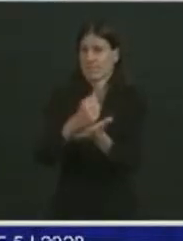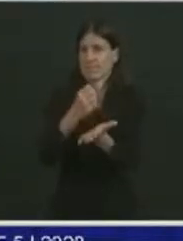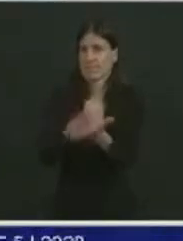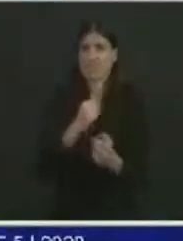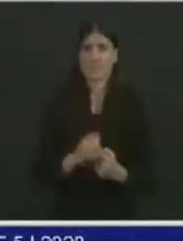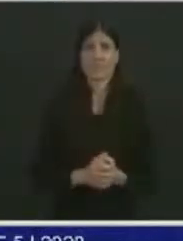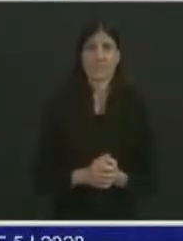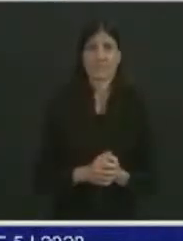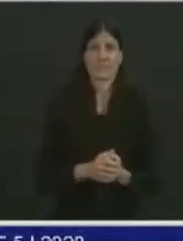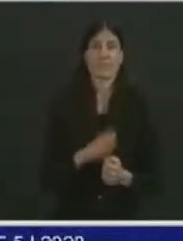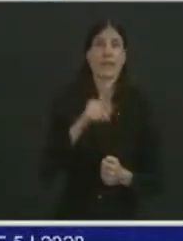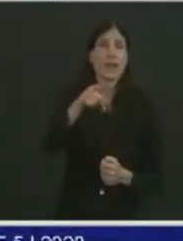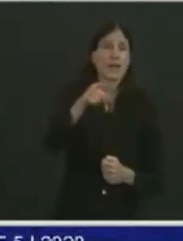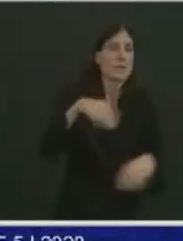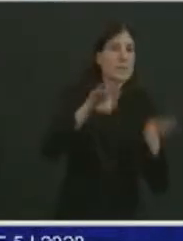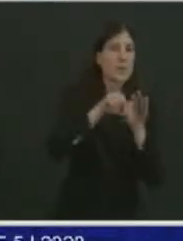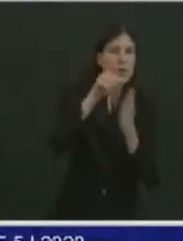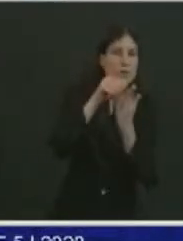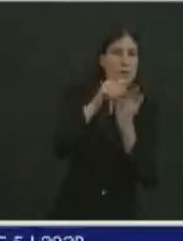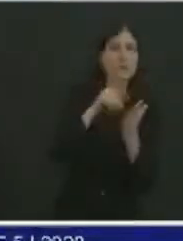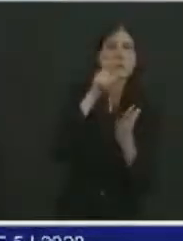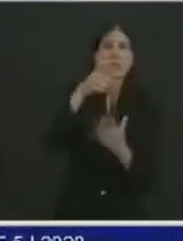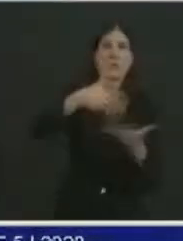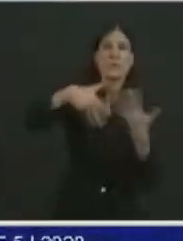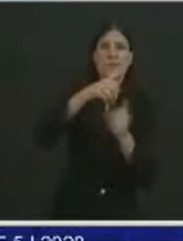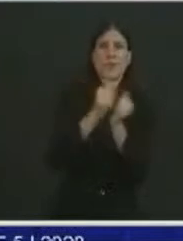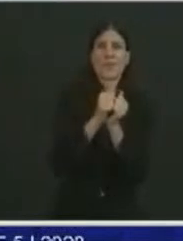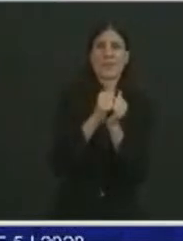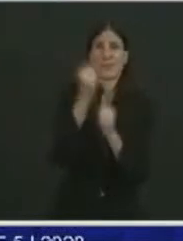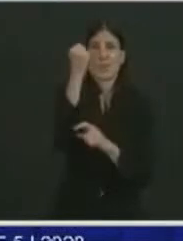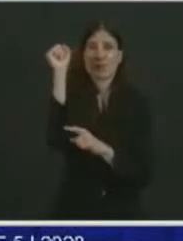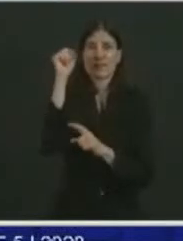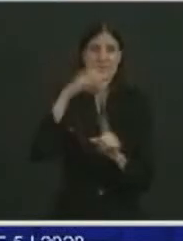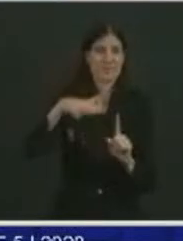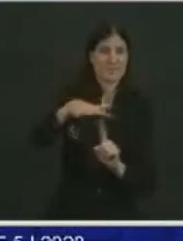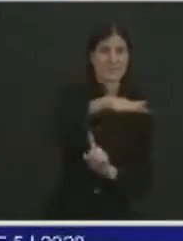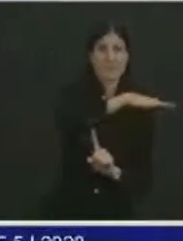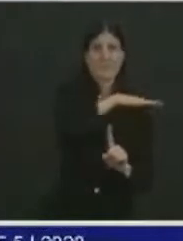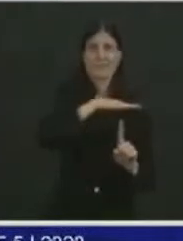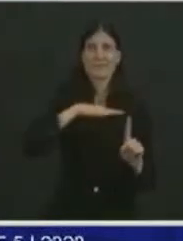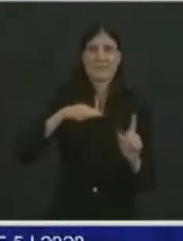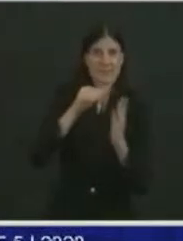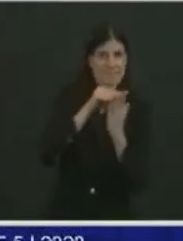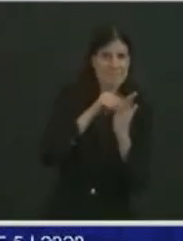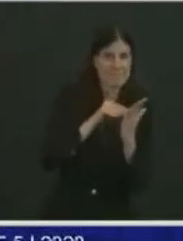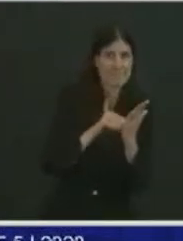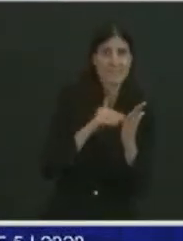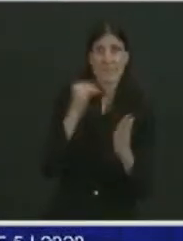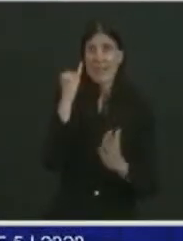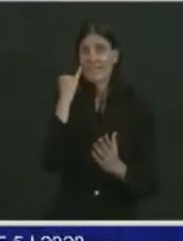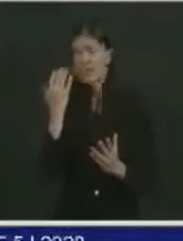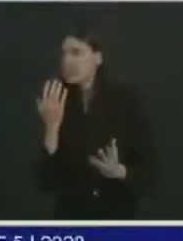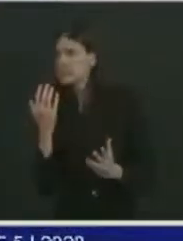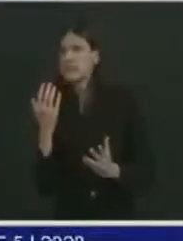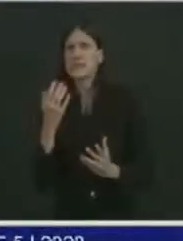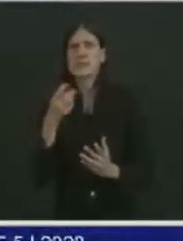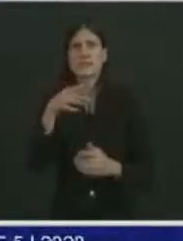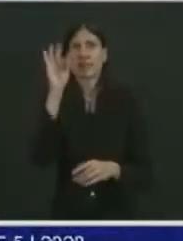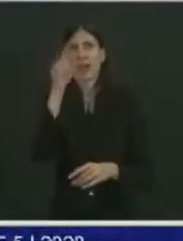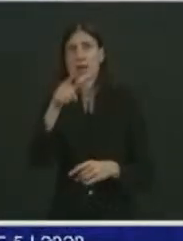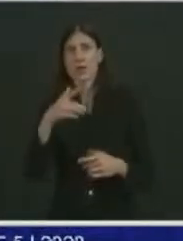you are engaging with so that we can quickly respond if we need to. If people are physically